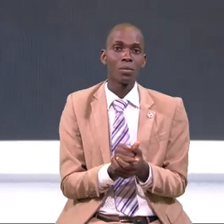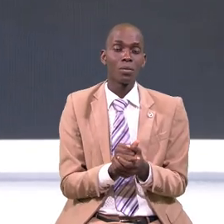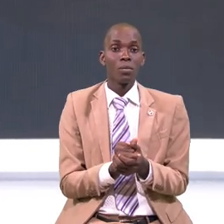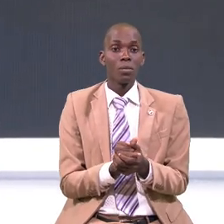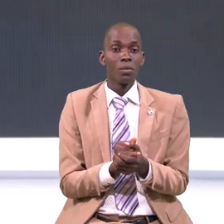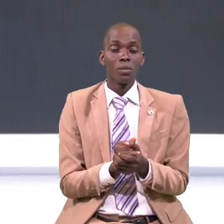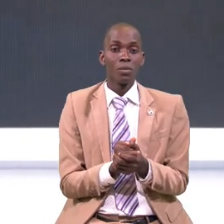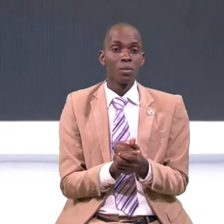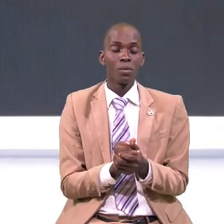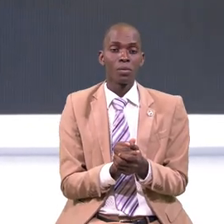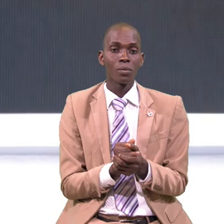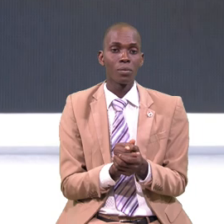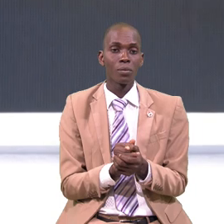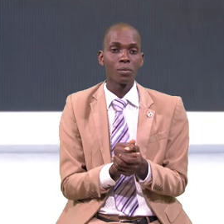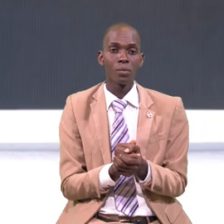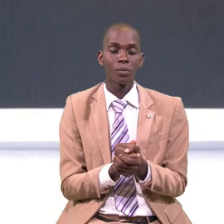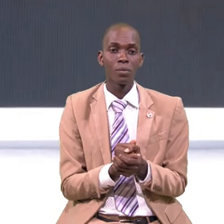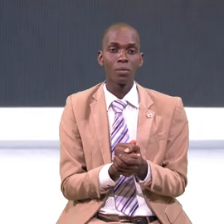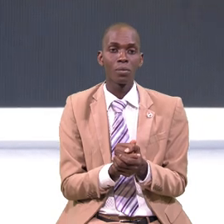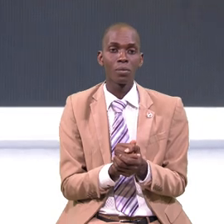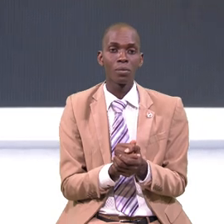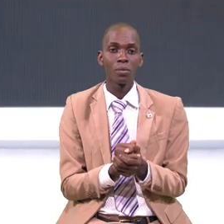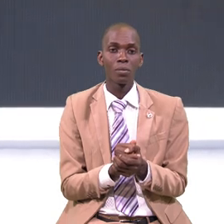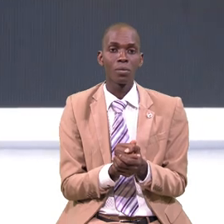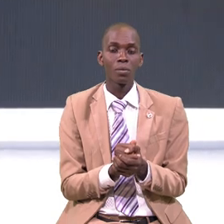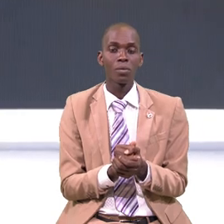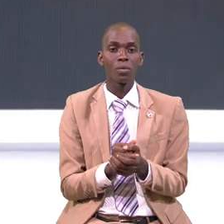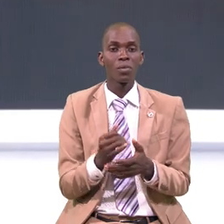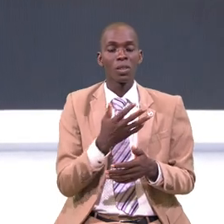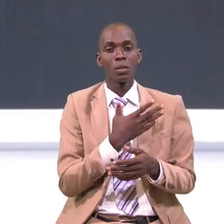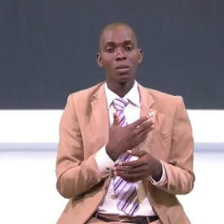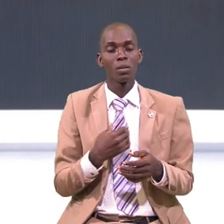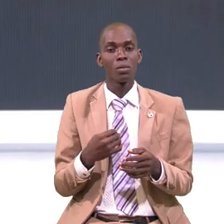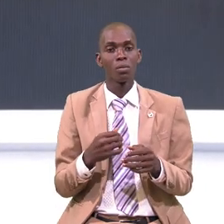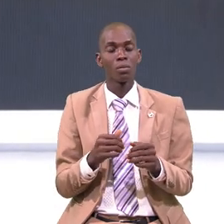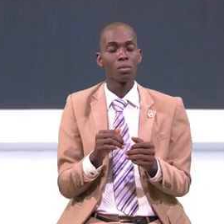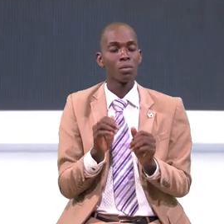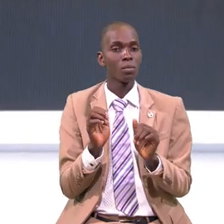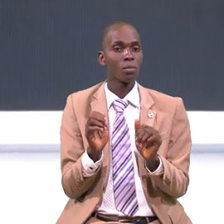are happy or they are not happy, I can bear their frown,